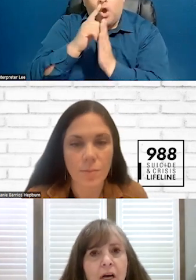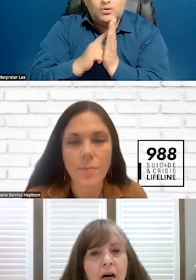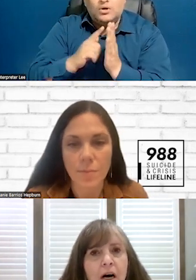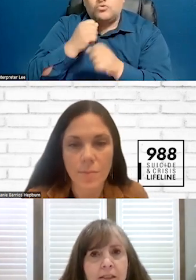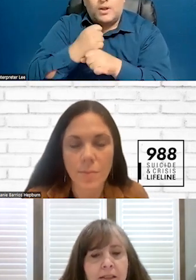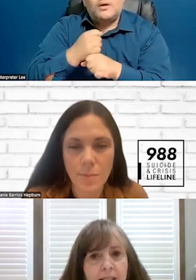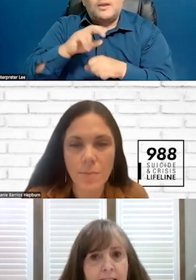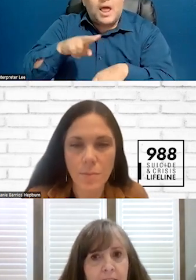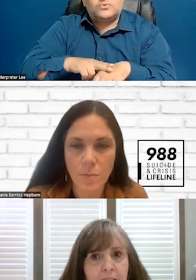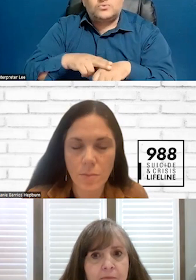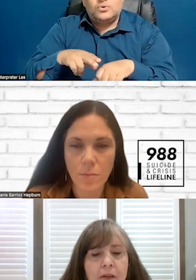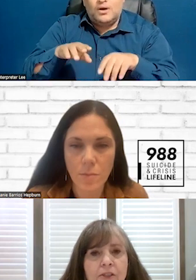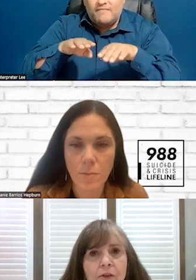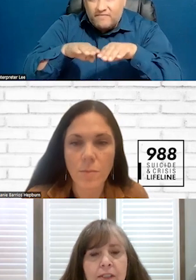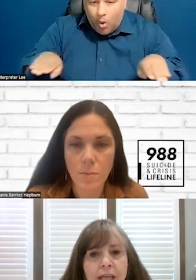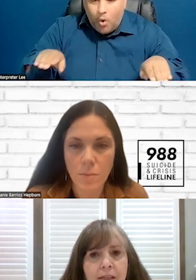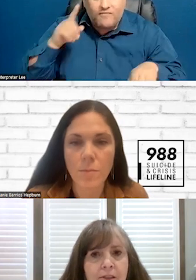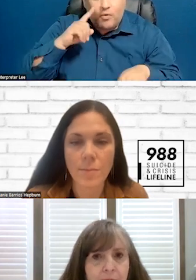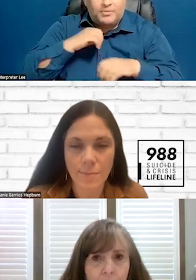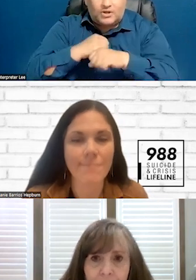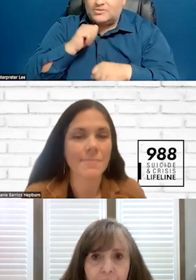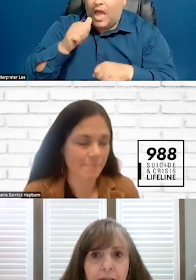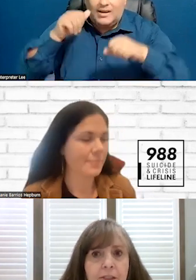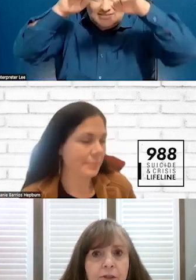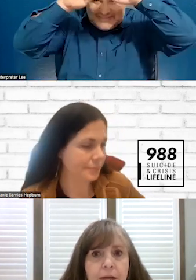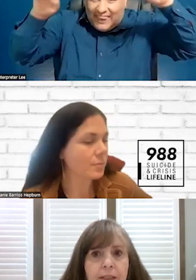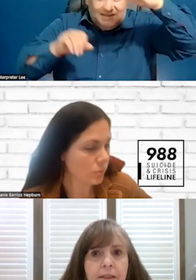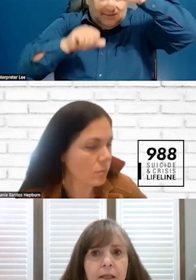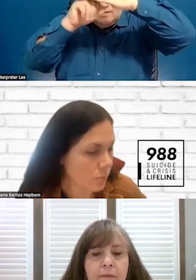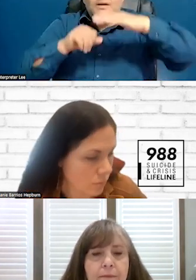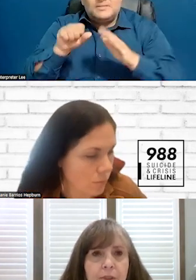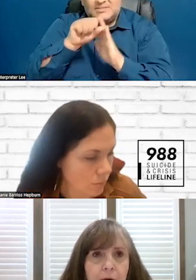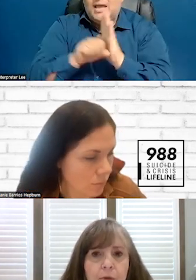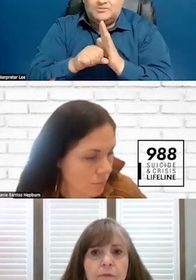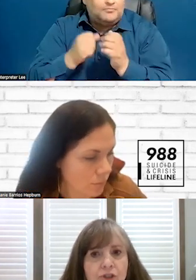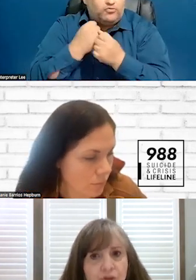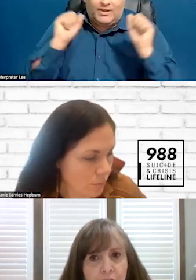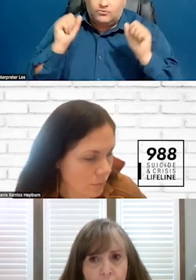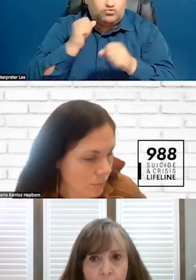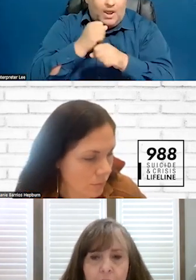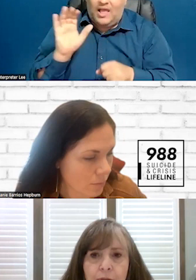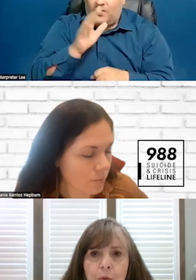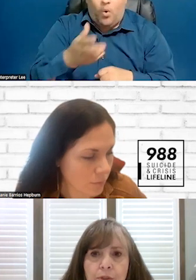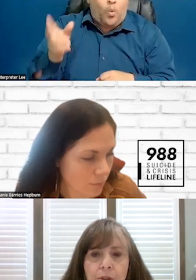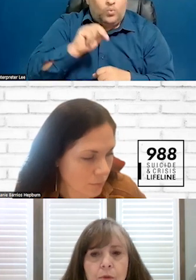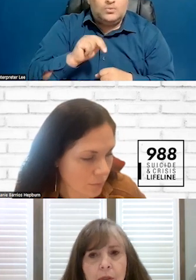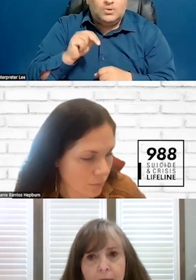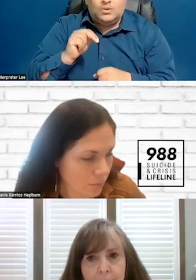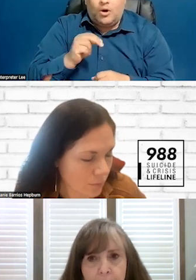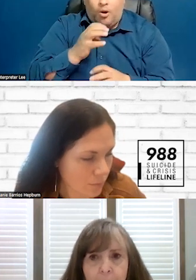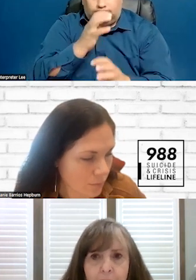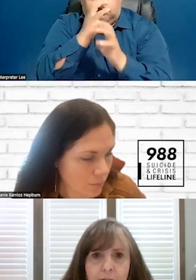protection. It's not a ceiling. So the states are free to create their own stricter laws or